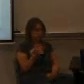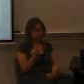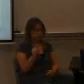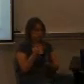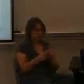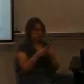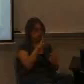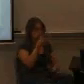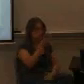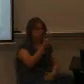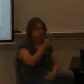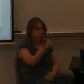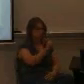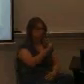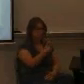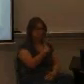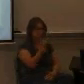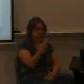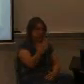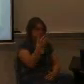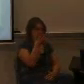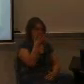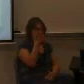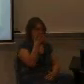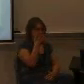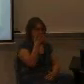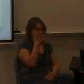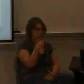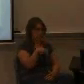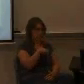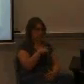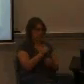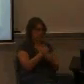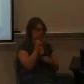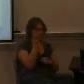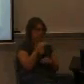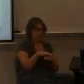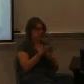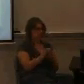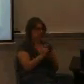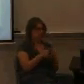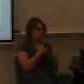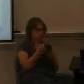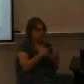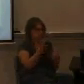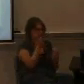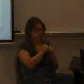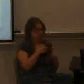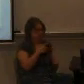water ferns actually have a purplish color, and we get calls on that sometimes, what's wrong with my pond.